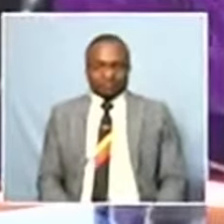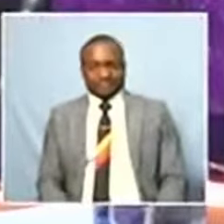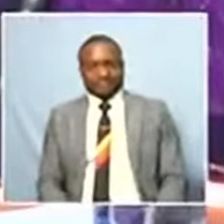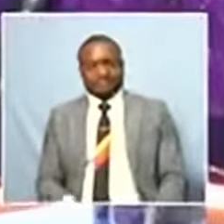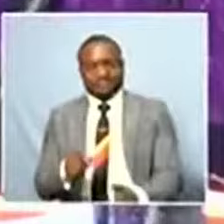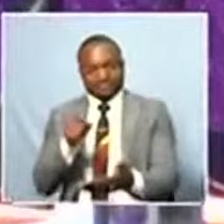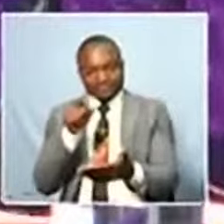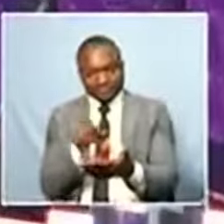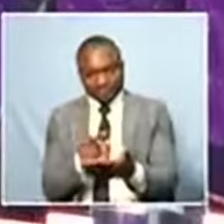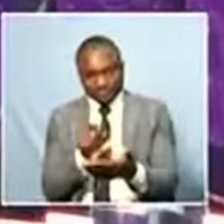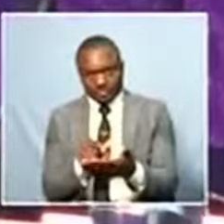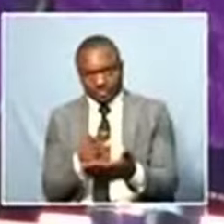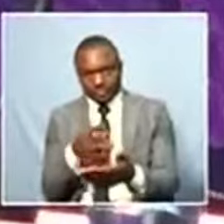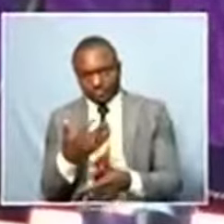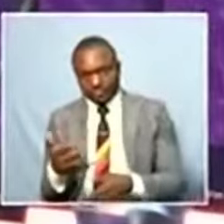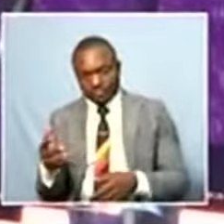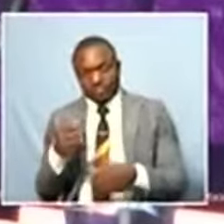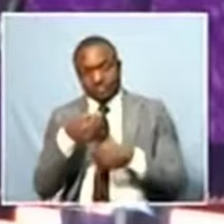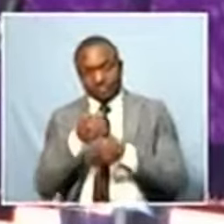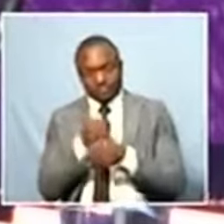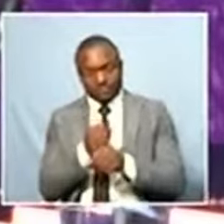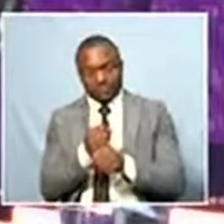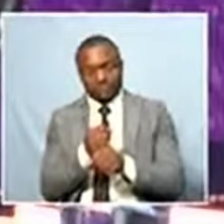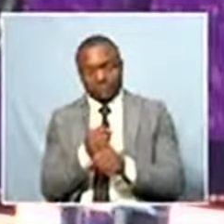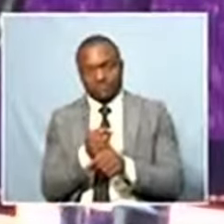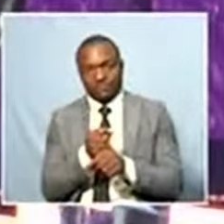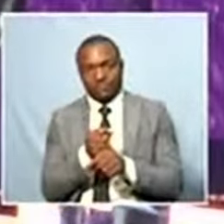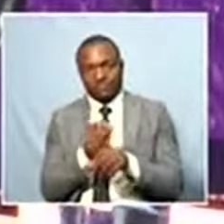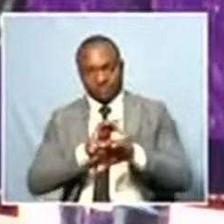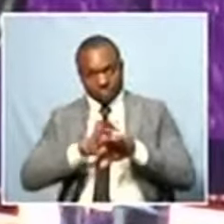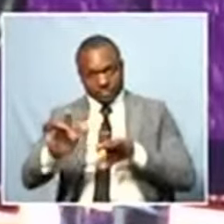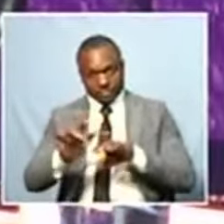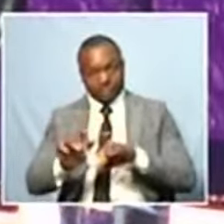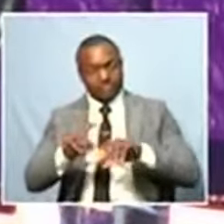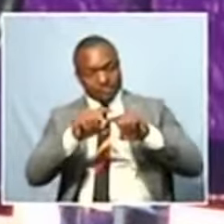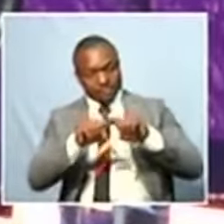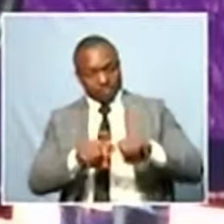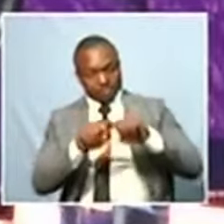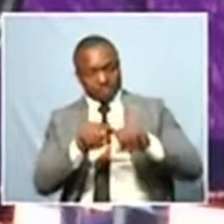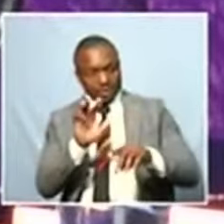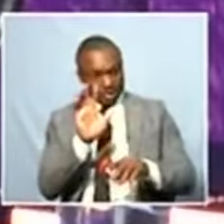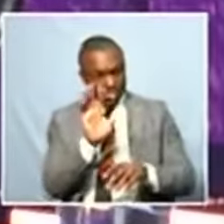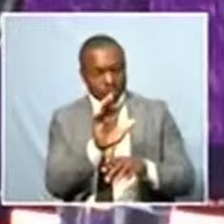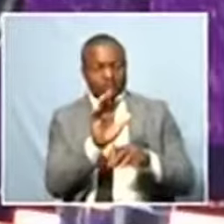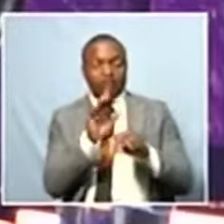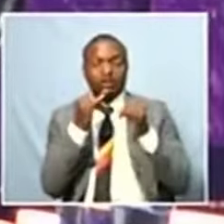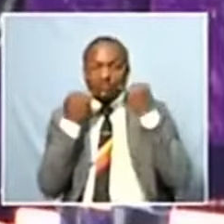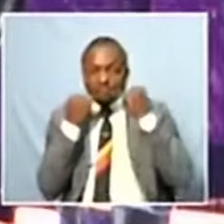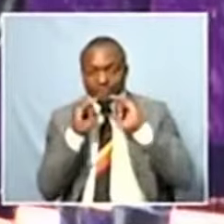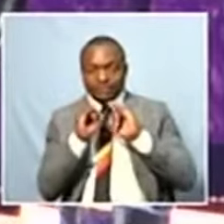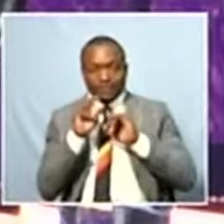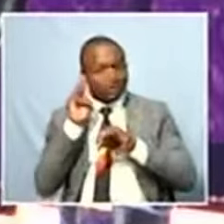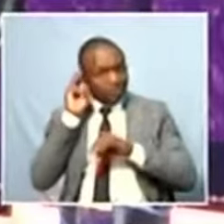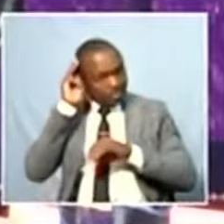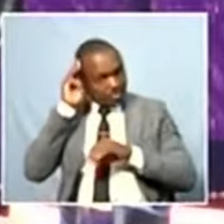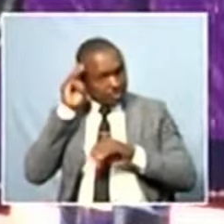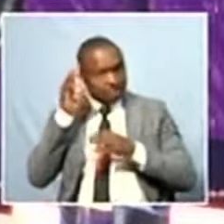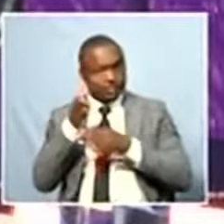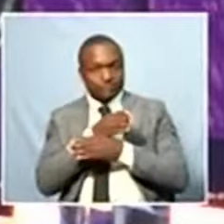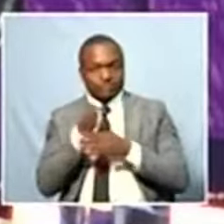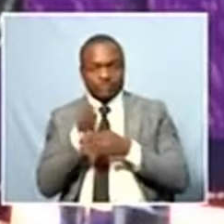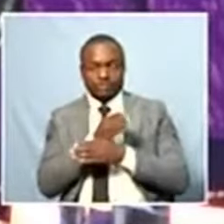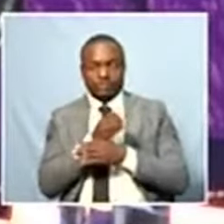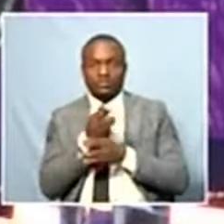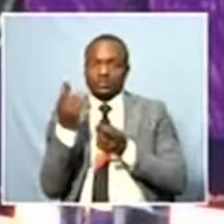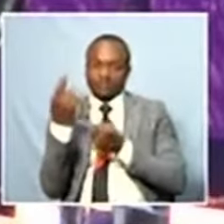this measure would create a shortage. So we relied on that particular submission from Ministry of Commerce, who were like the competent authority